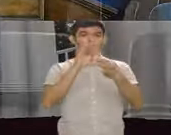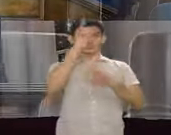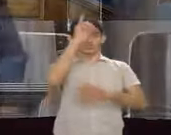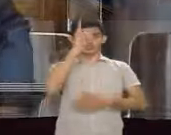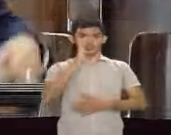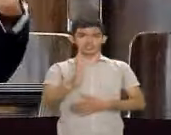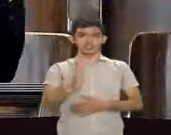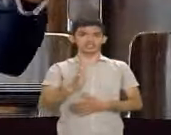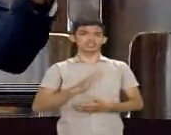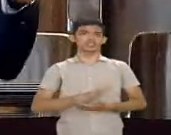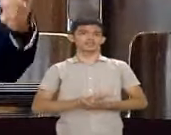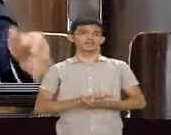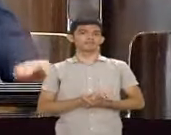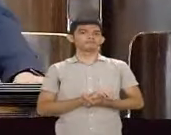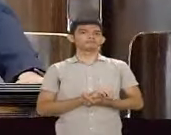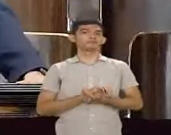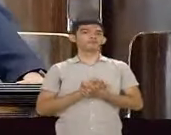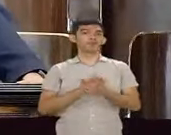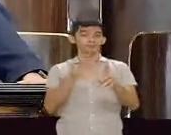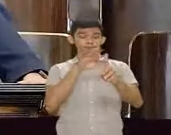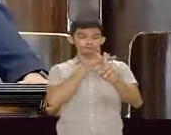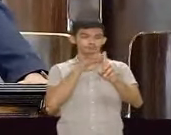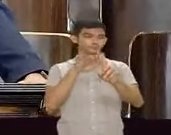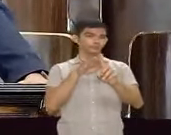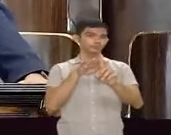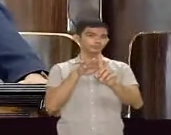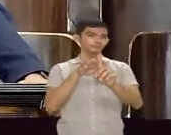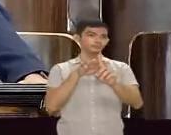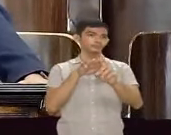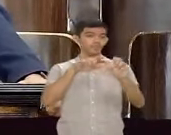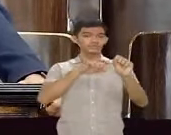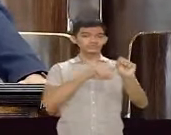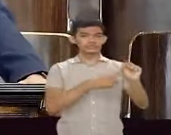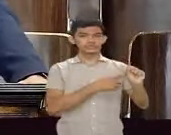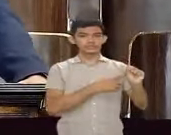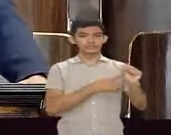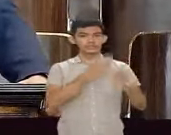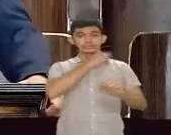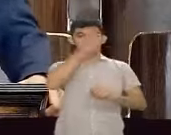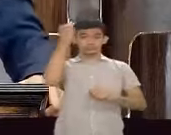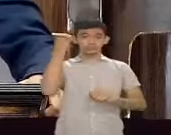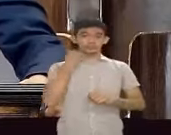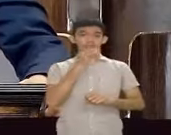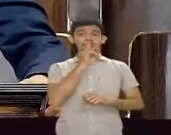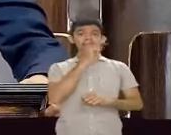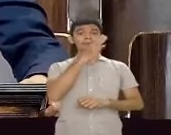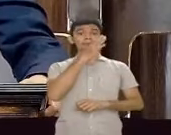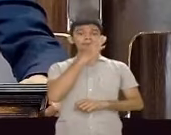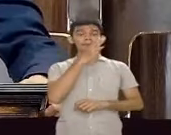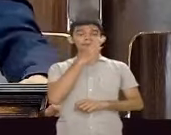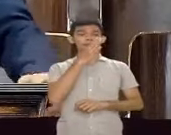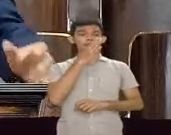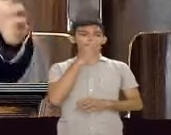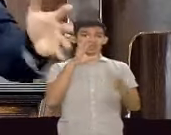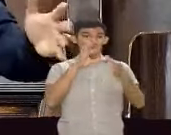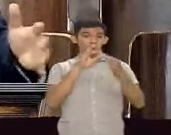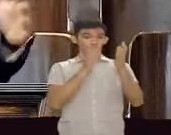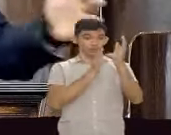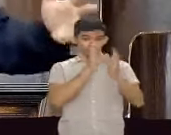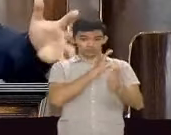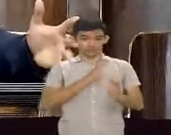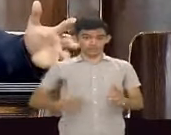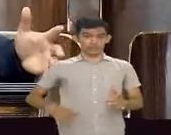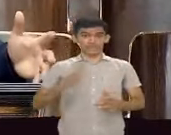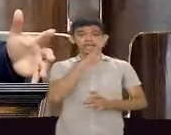Now, the philosophy is, since Mary is the Mother of Jesus and Jesus is